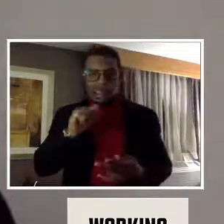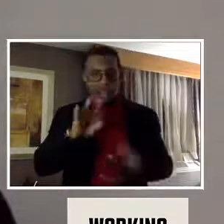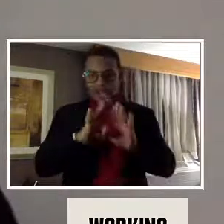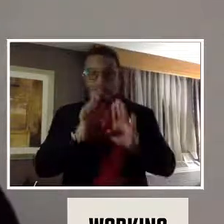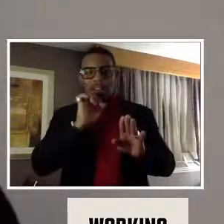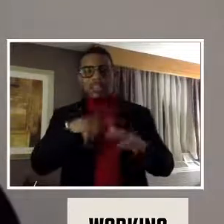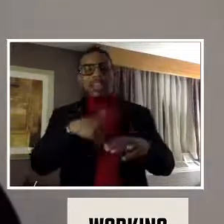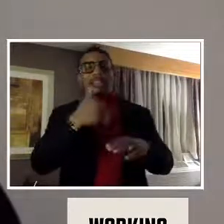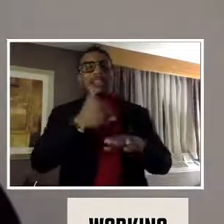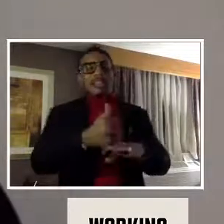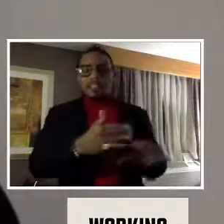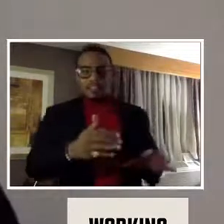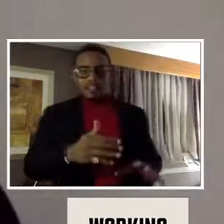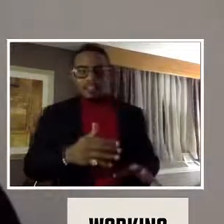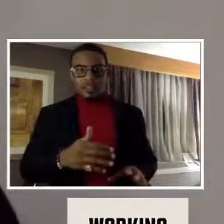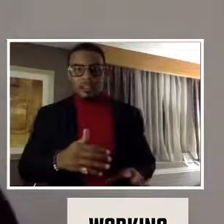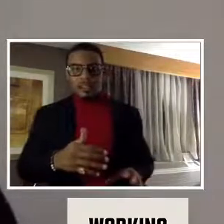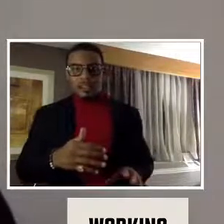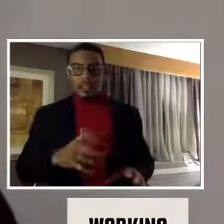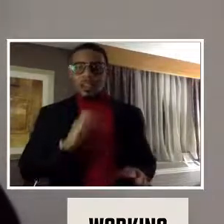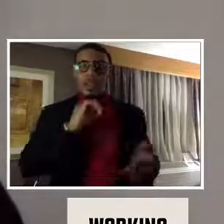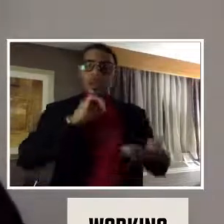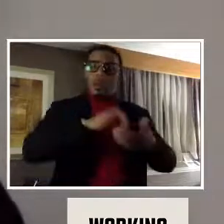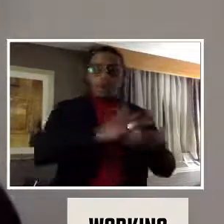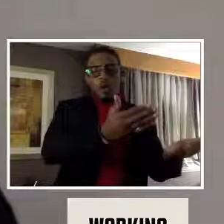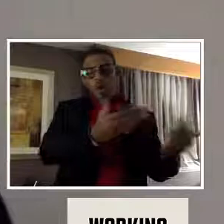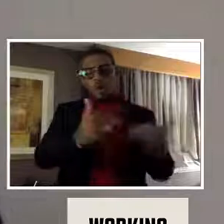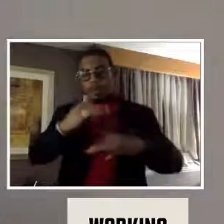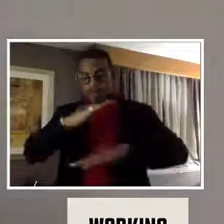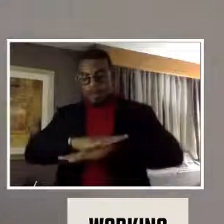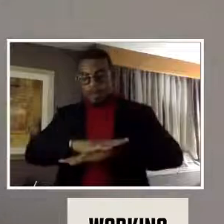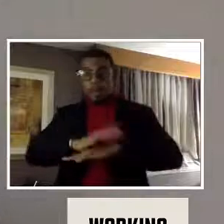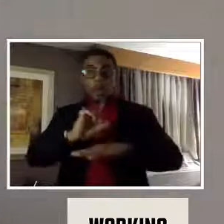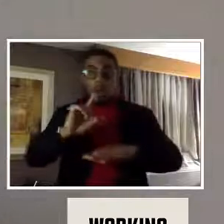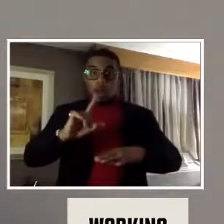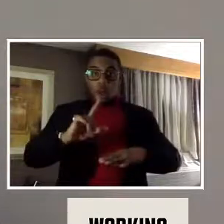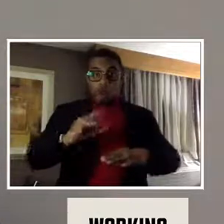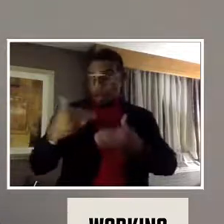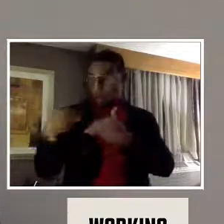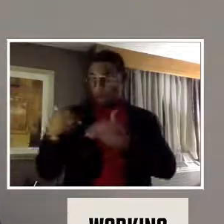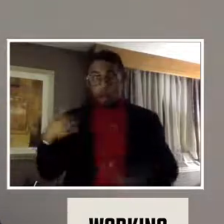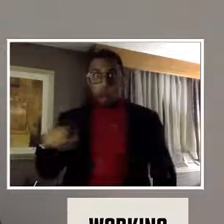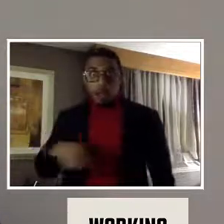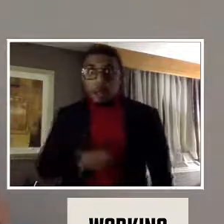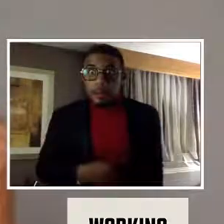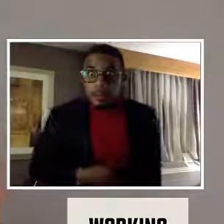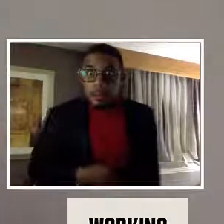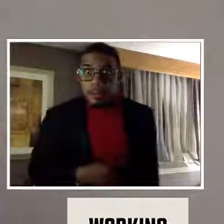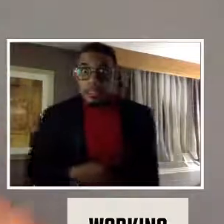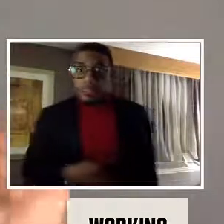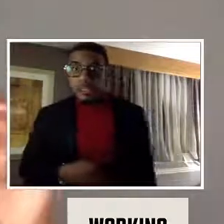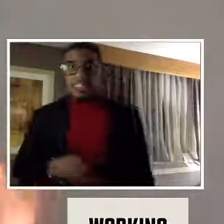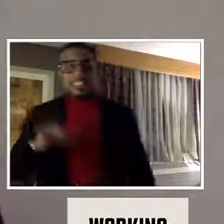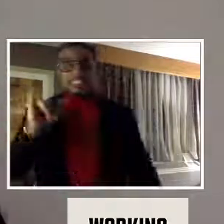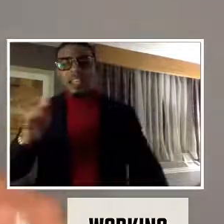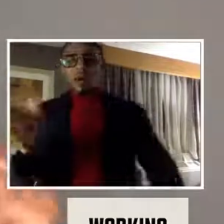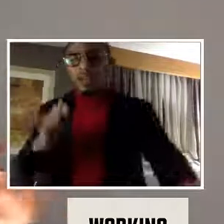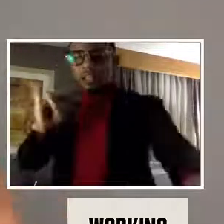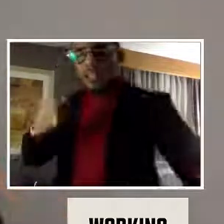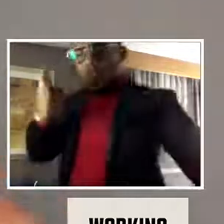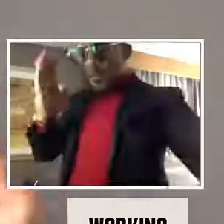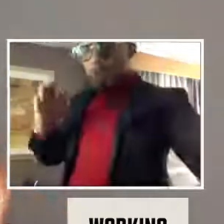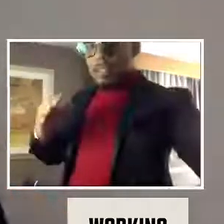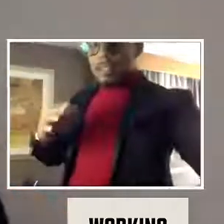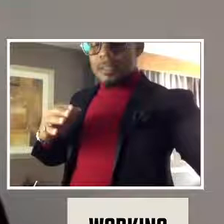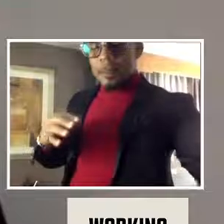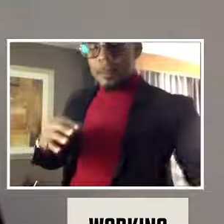are the destination, but they are partners who will come to the table, and the onus is gonna be on us to stay organized, to stay focused, to